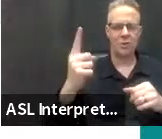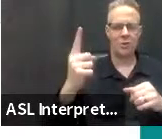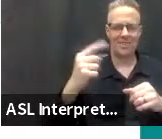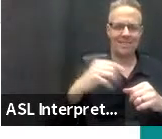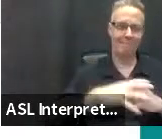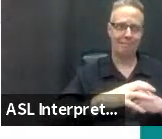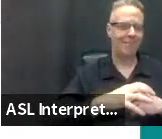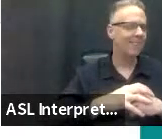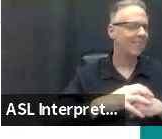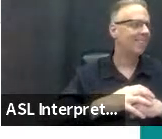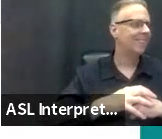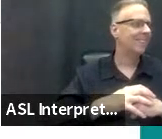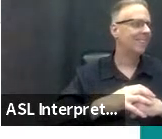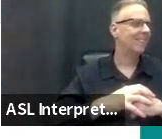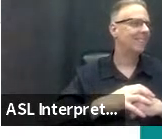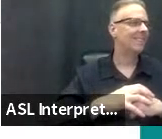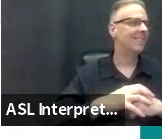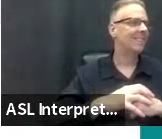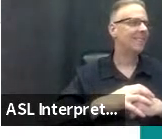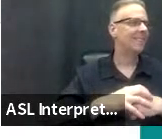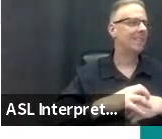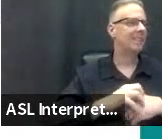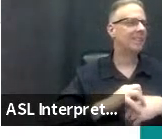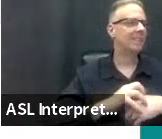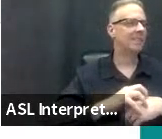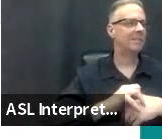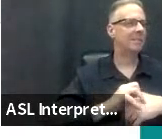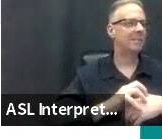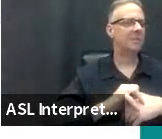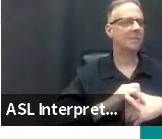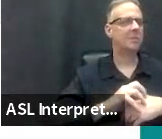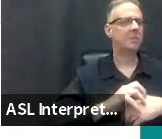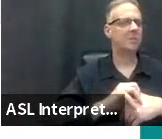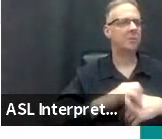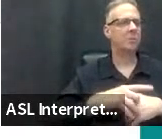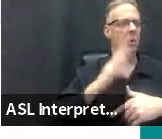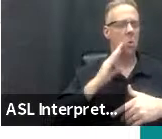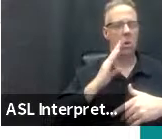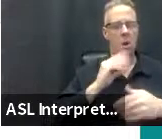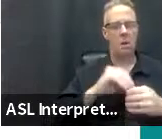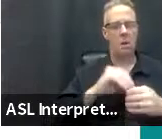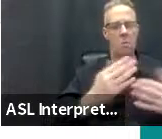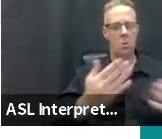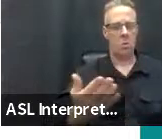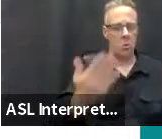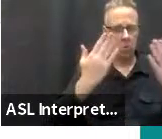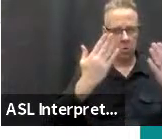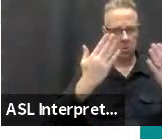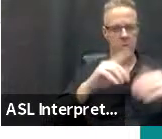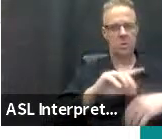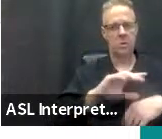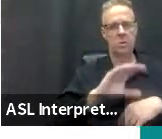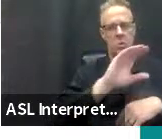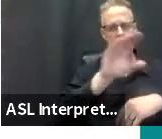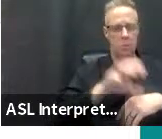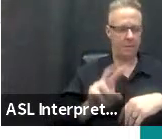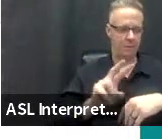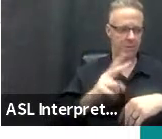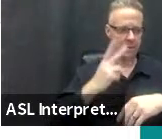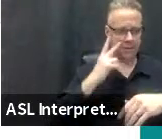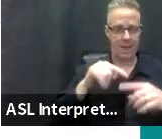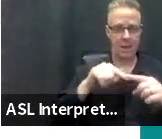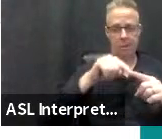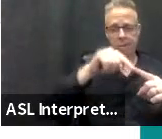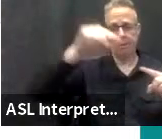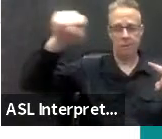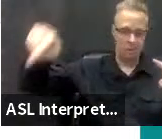slides out of order. So we're going to zoom into Vancouver, downtown Vancouver. We'll talk about the corkscrew. So Michael,